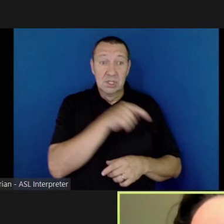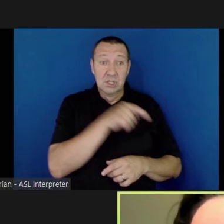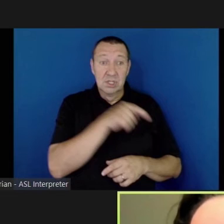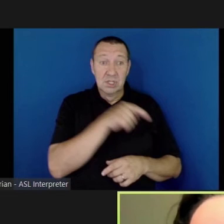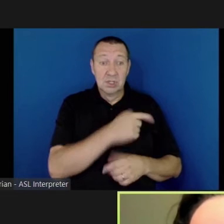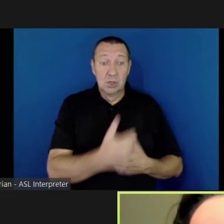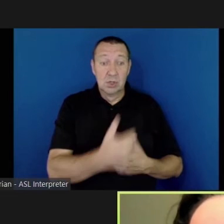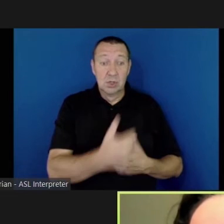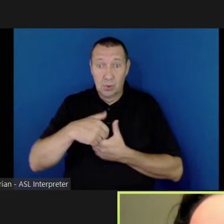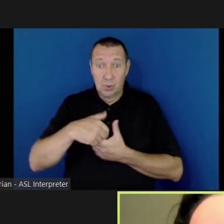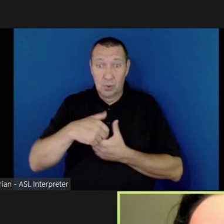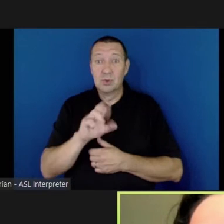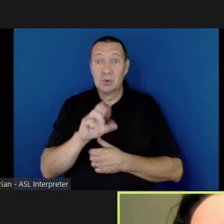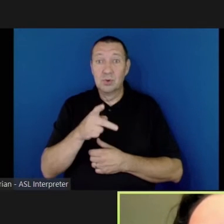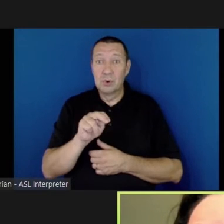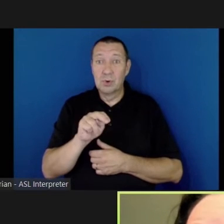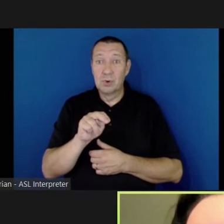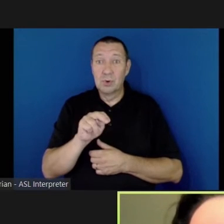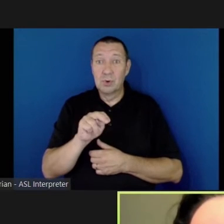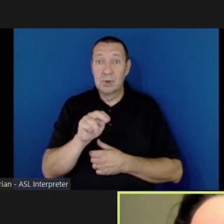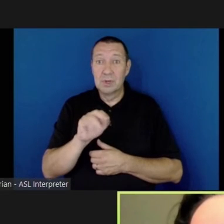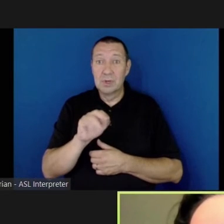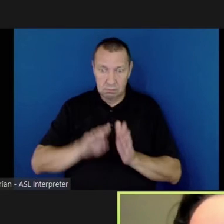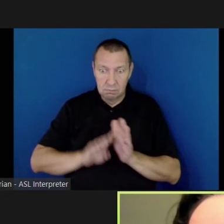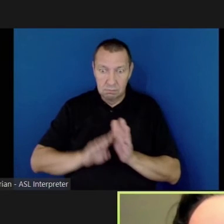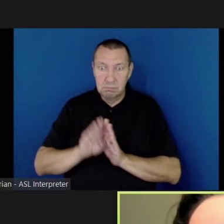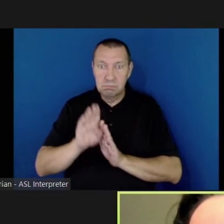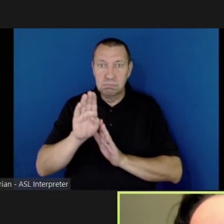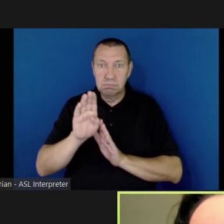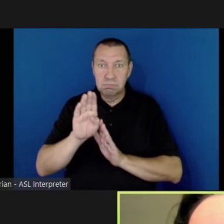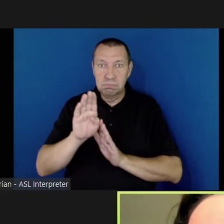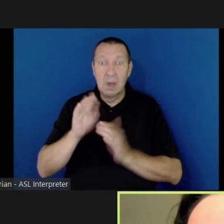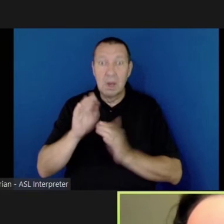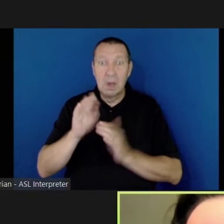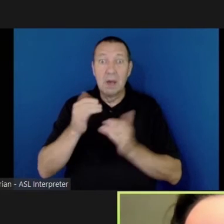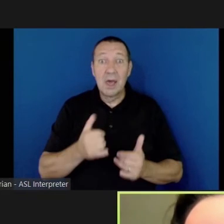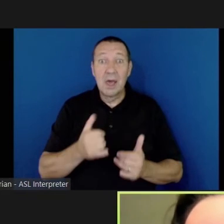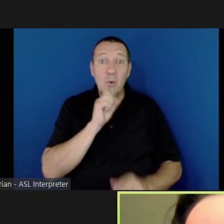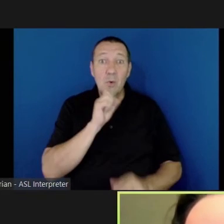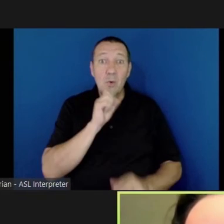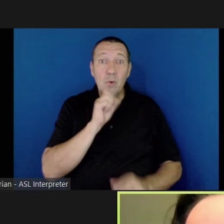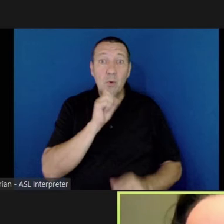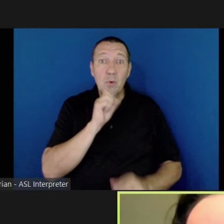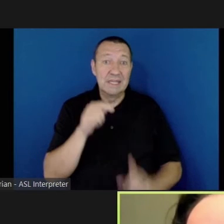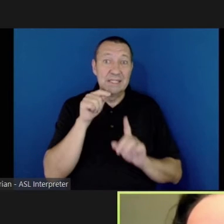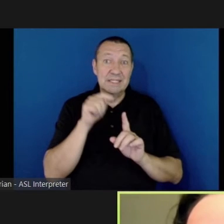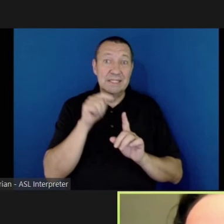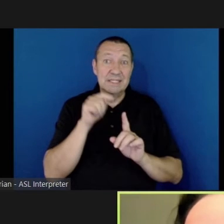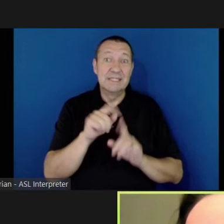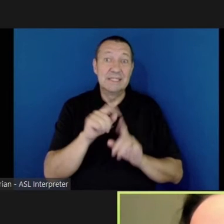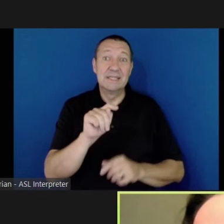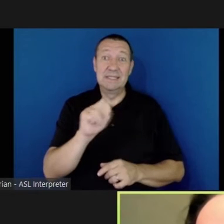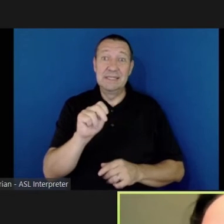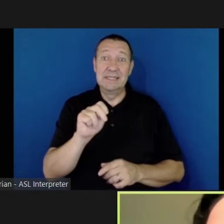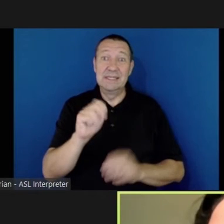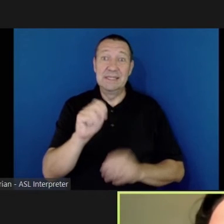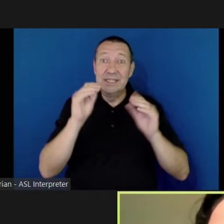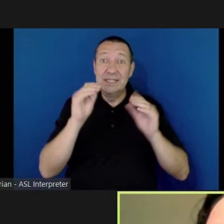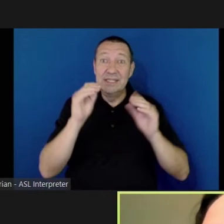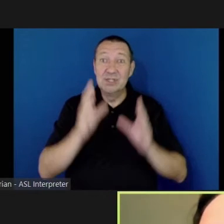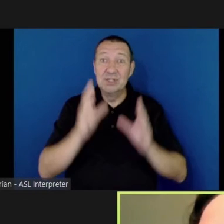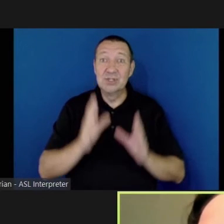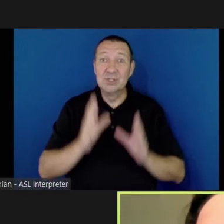got her there. Today, she's already 14 years old. She's a teen teacher in our program, and one of the